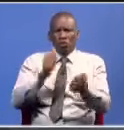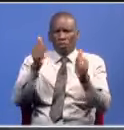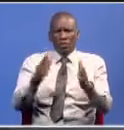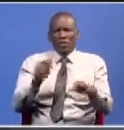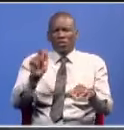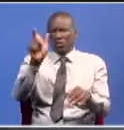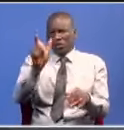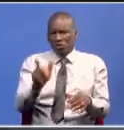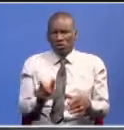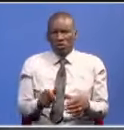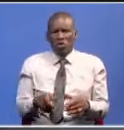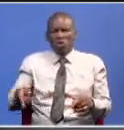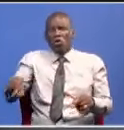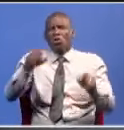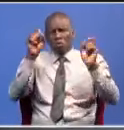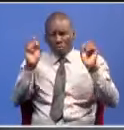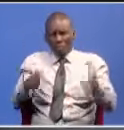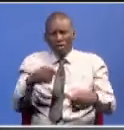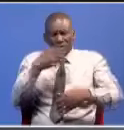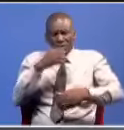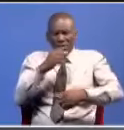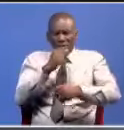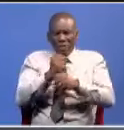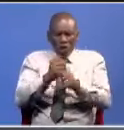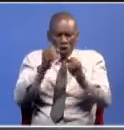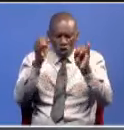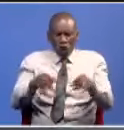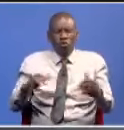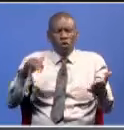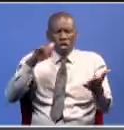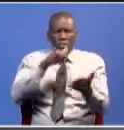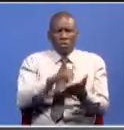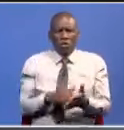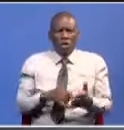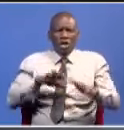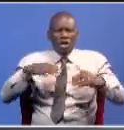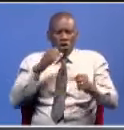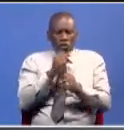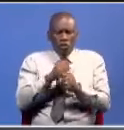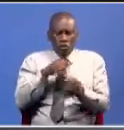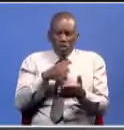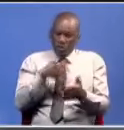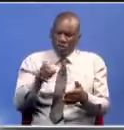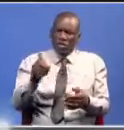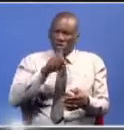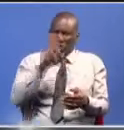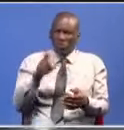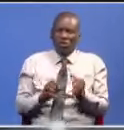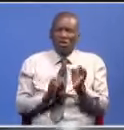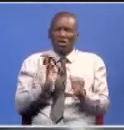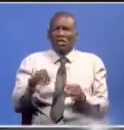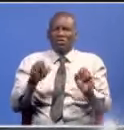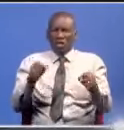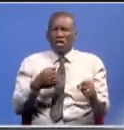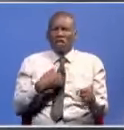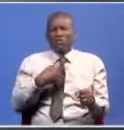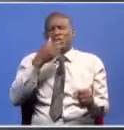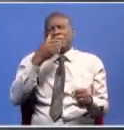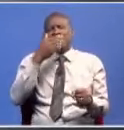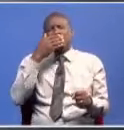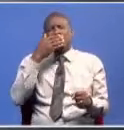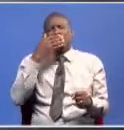the region. We must build. How we build, of course, now is the question, whether we get the best deal out of